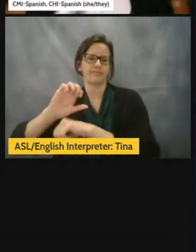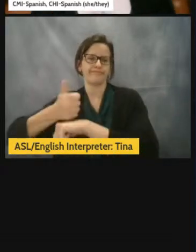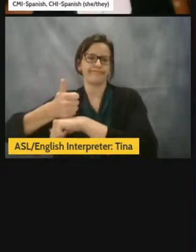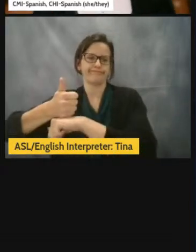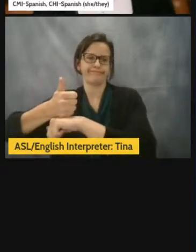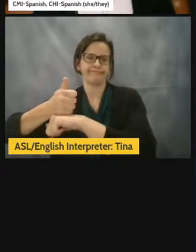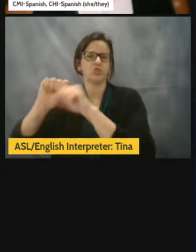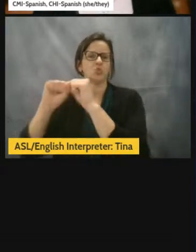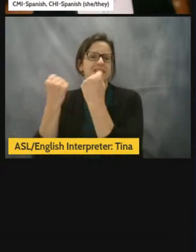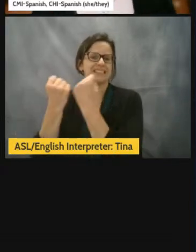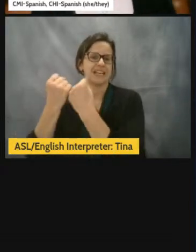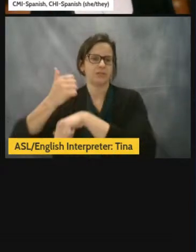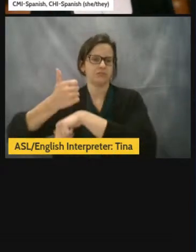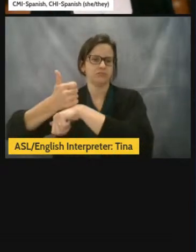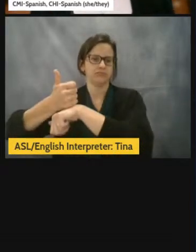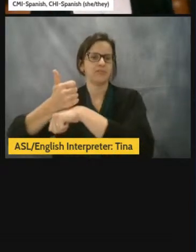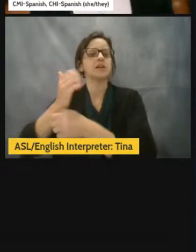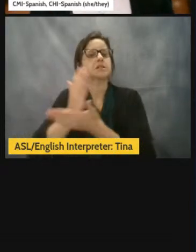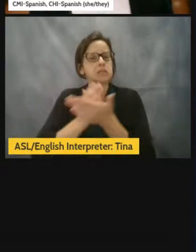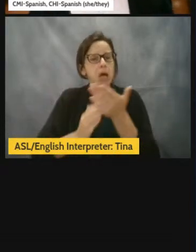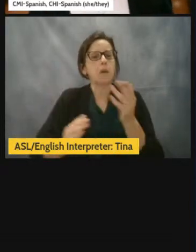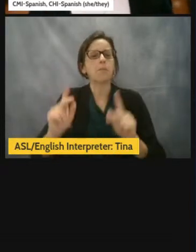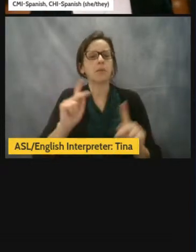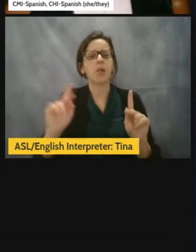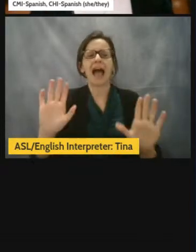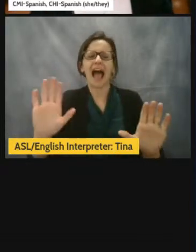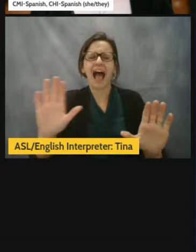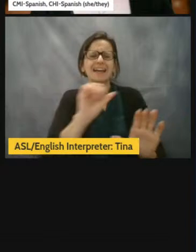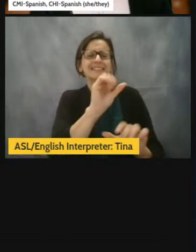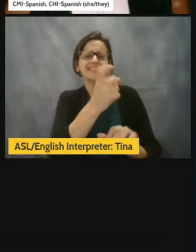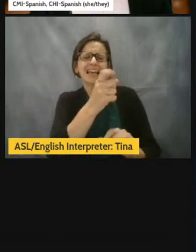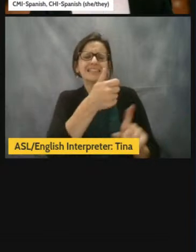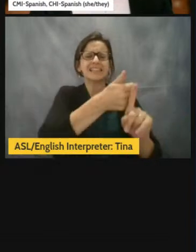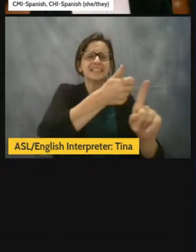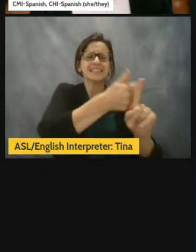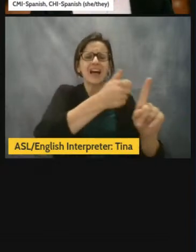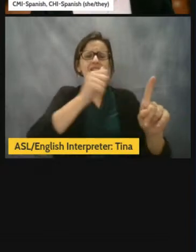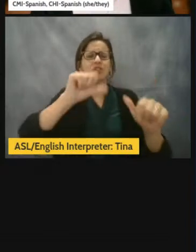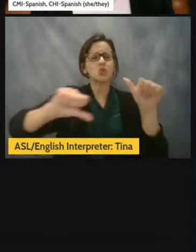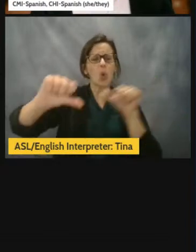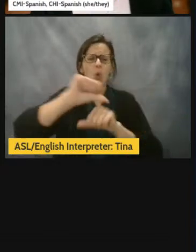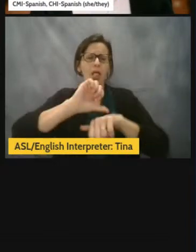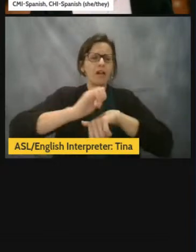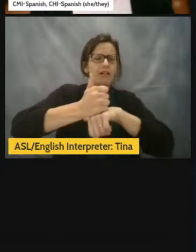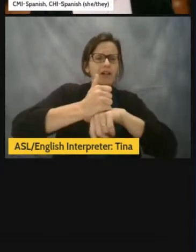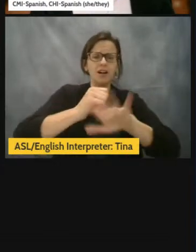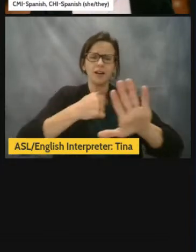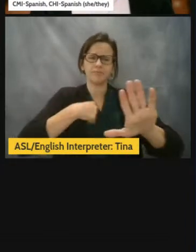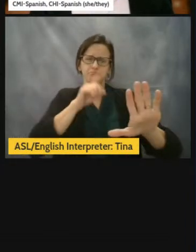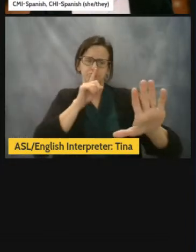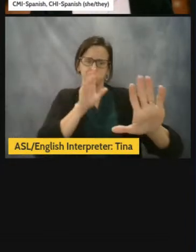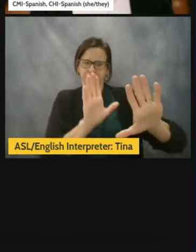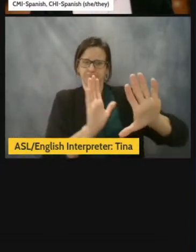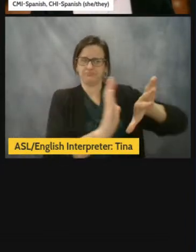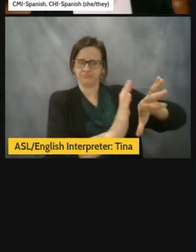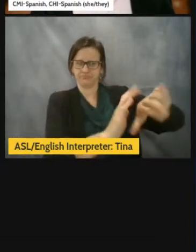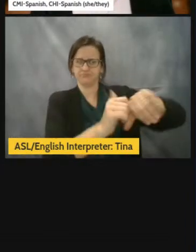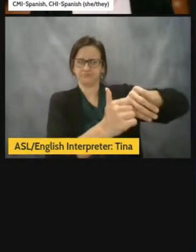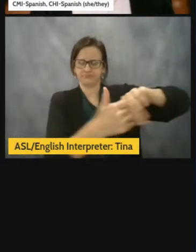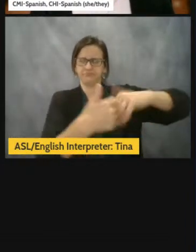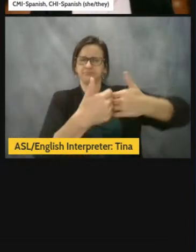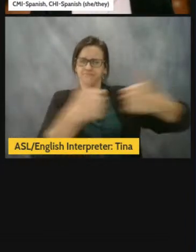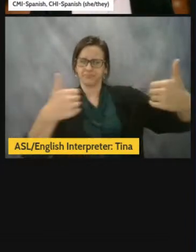have that conversation. But gender is composed of norms, behaviors,